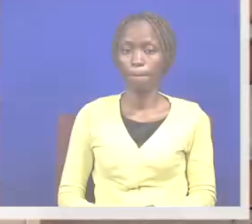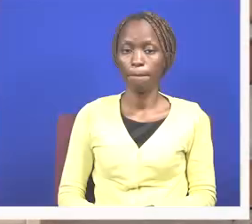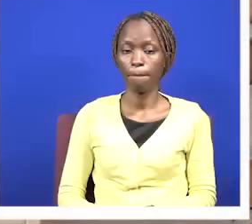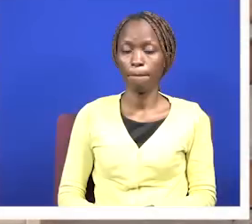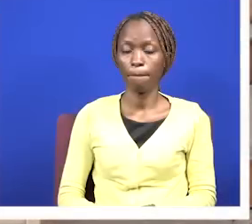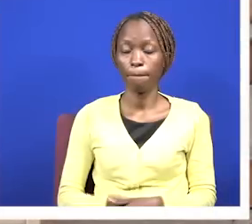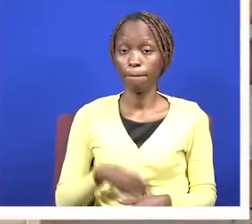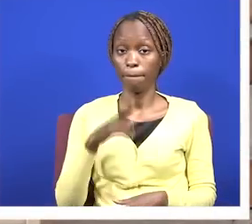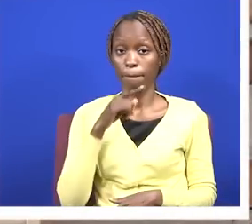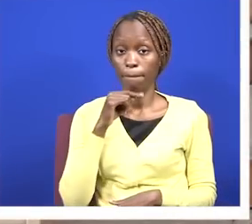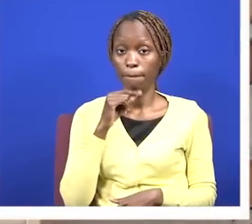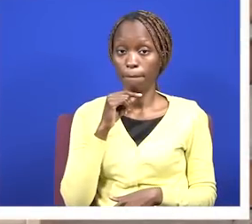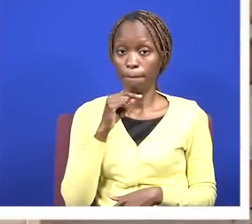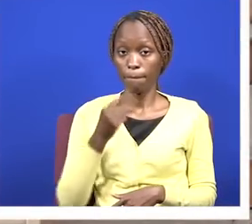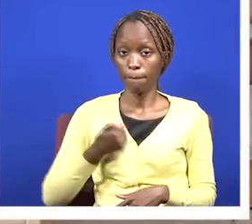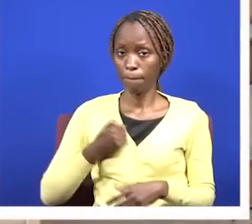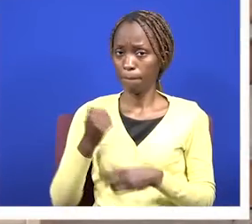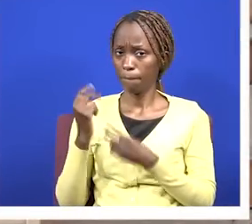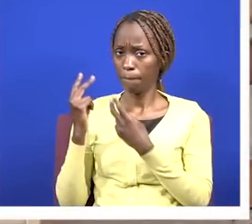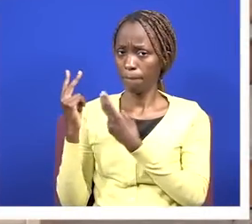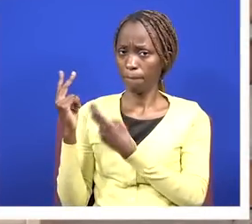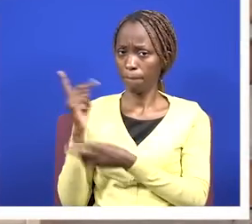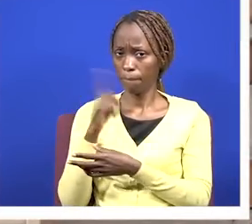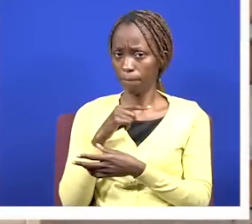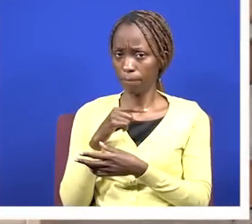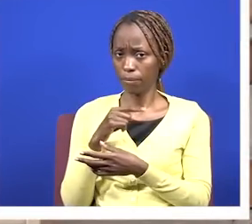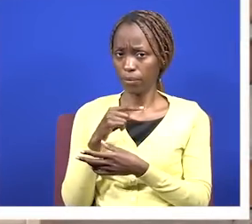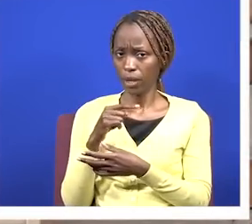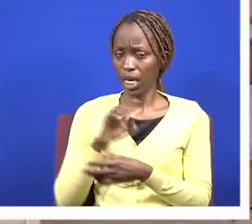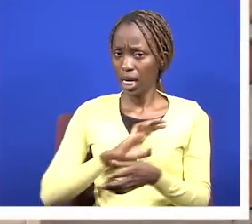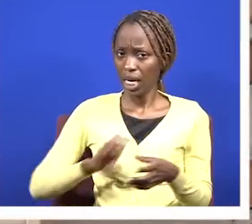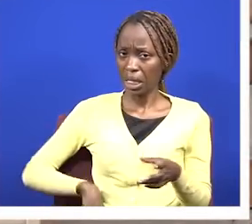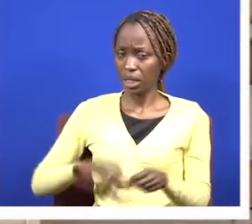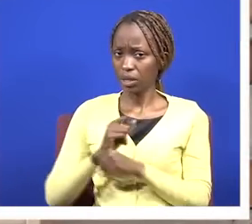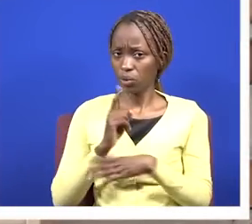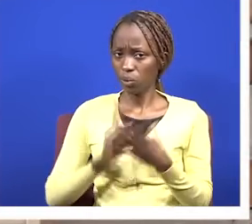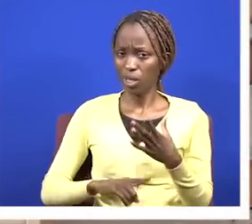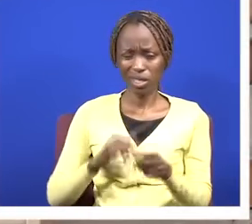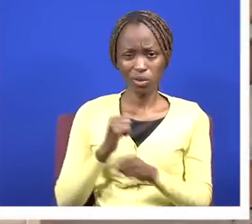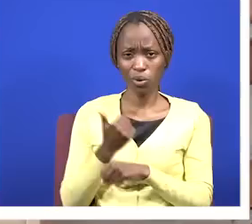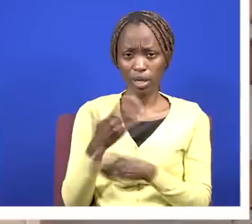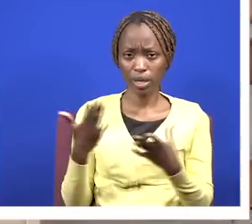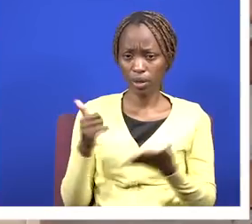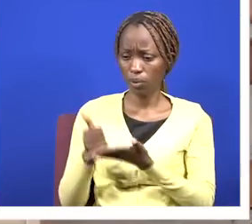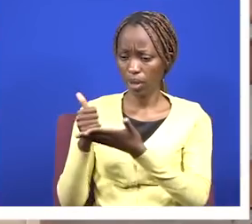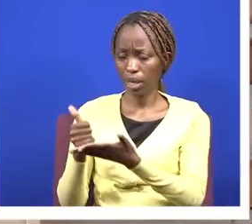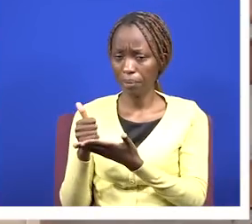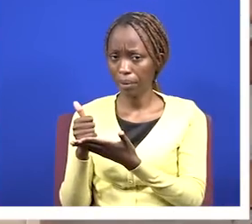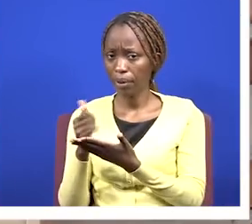Boys and girls, did you see? What did Esther do? Did she do anything to help her people?